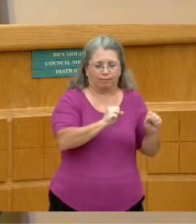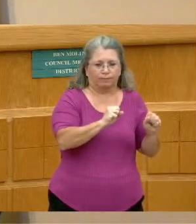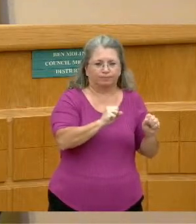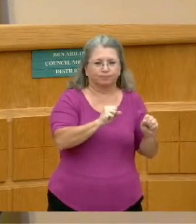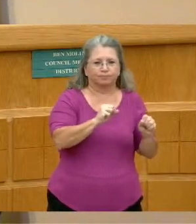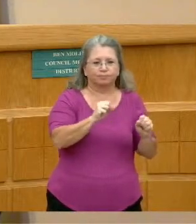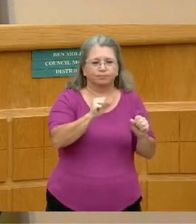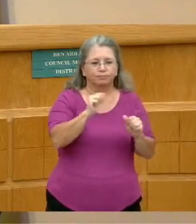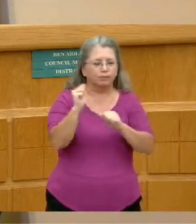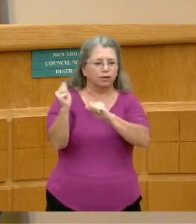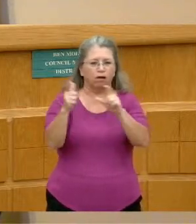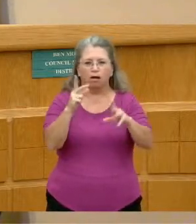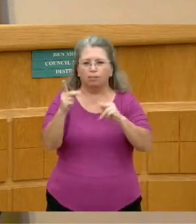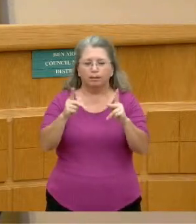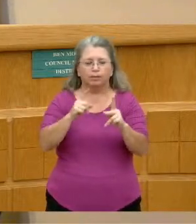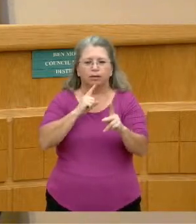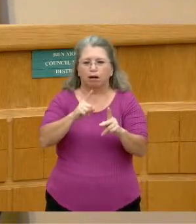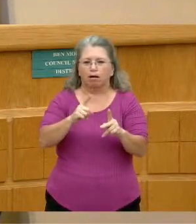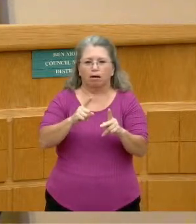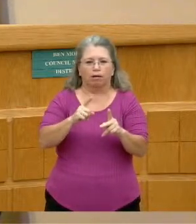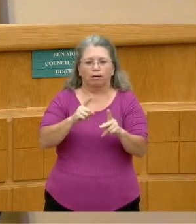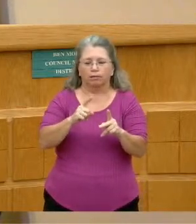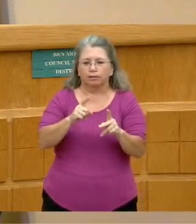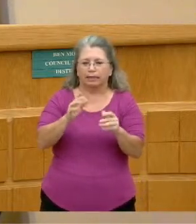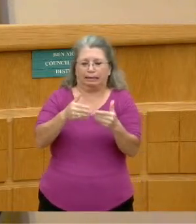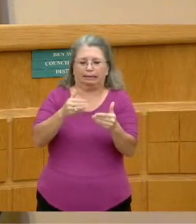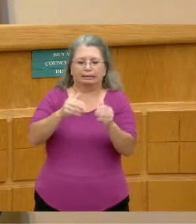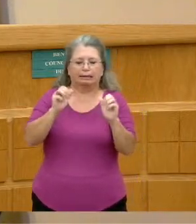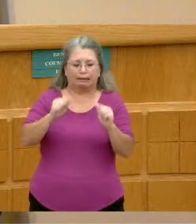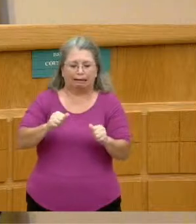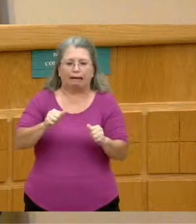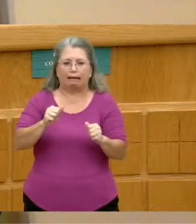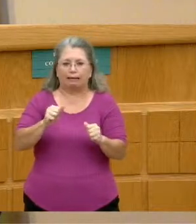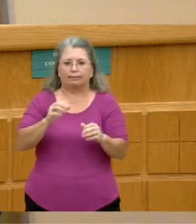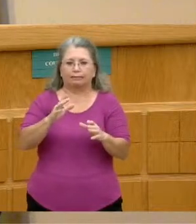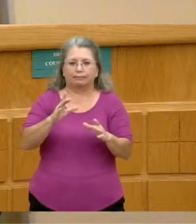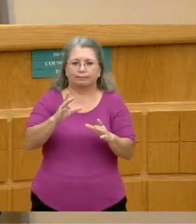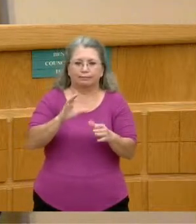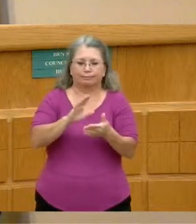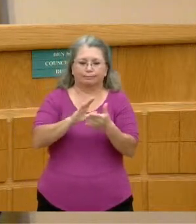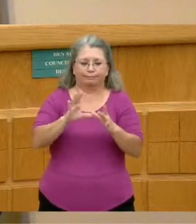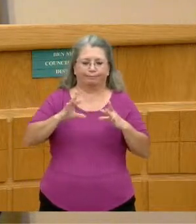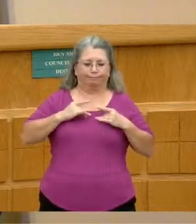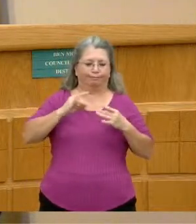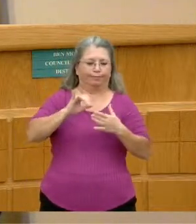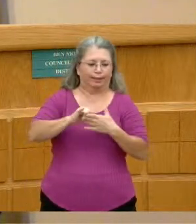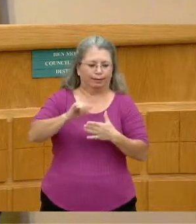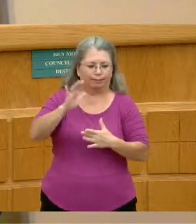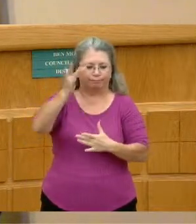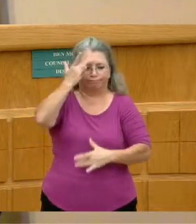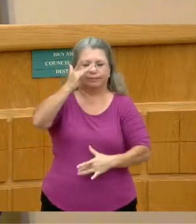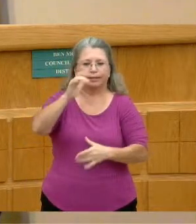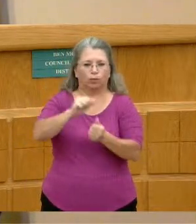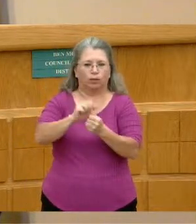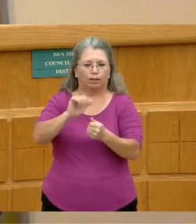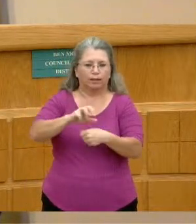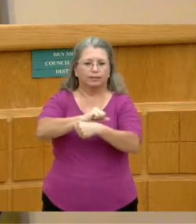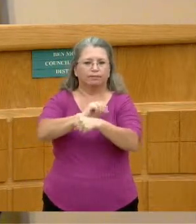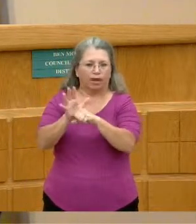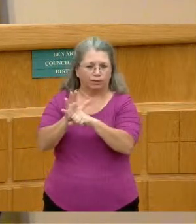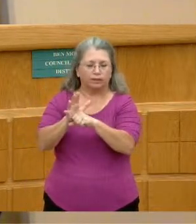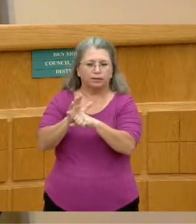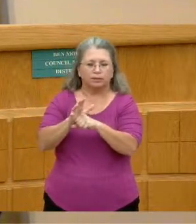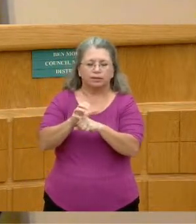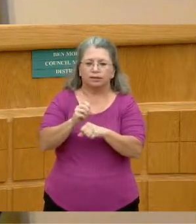virus themselves. So it's up to you as to whether the behaviors that we practice this 4th of July are going